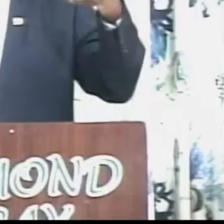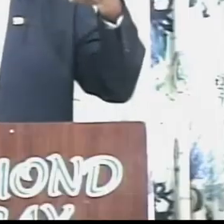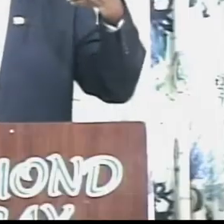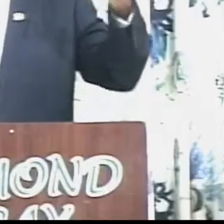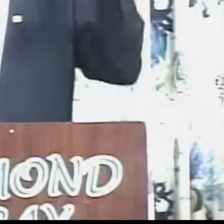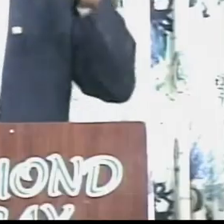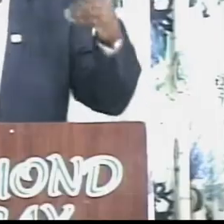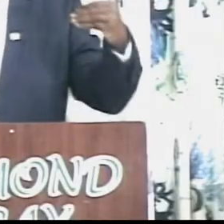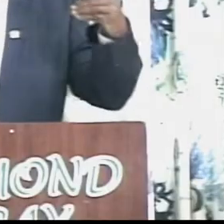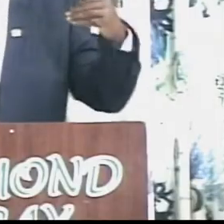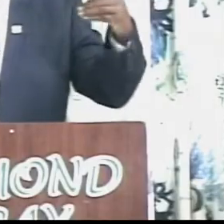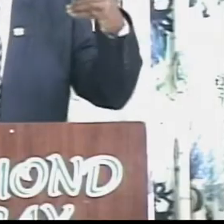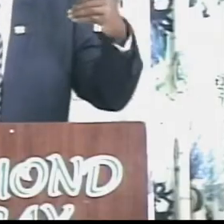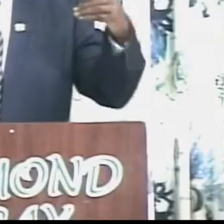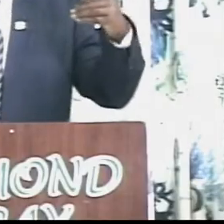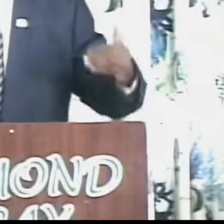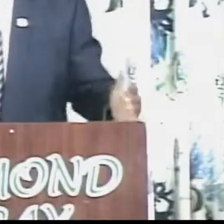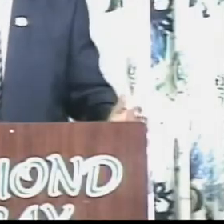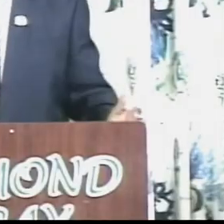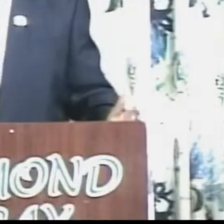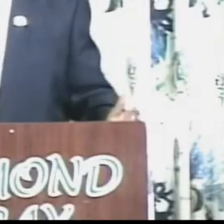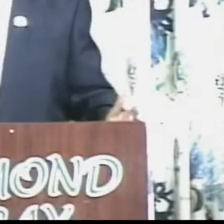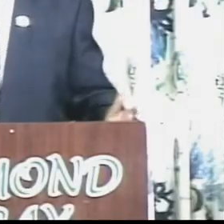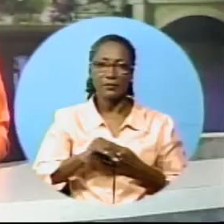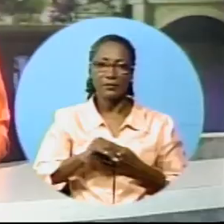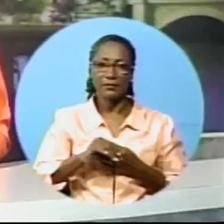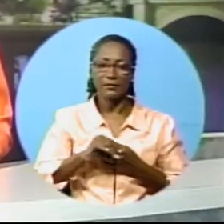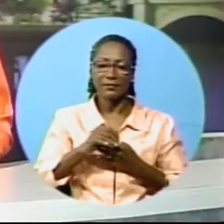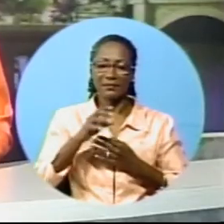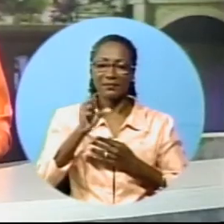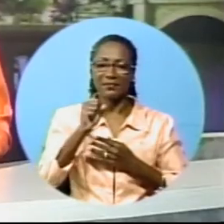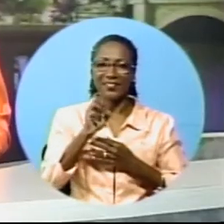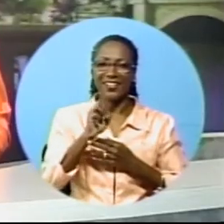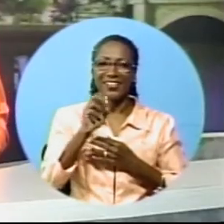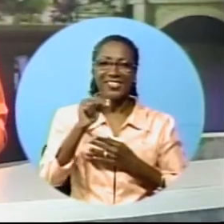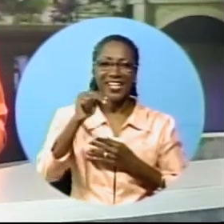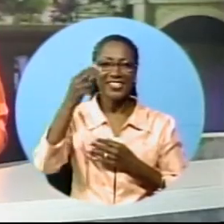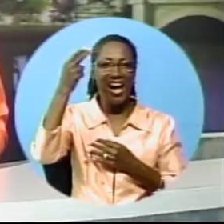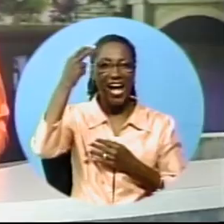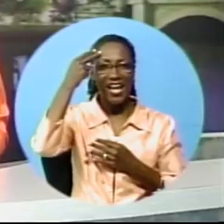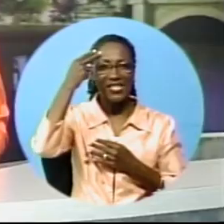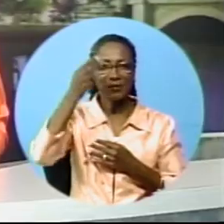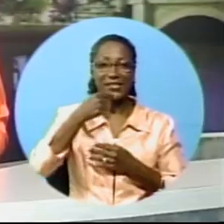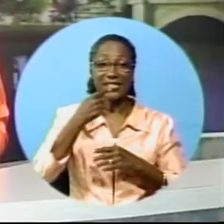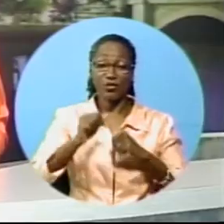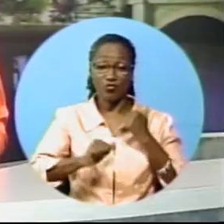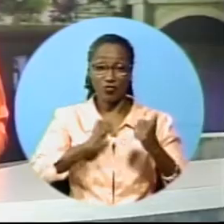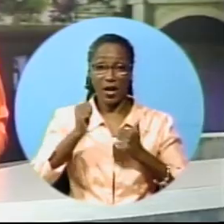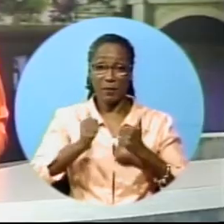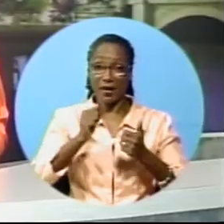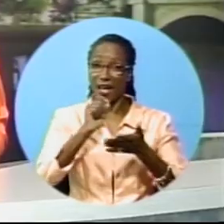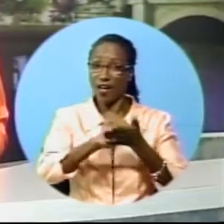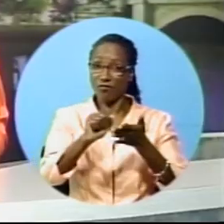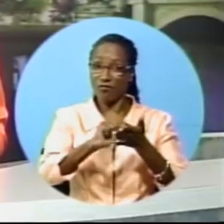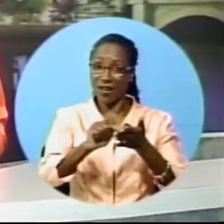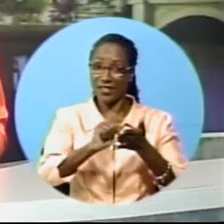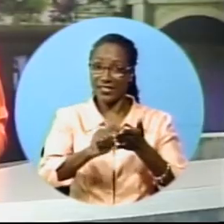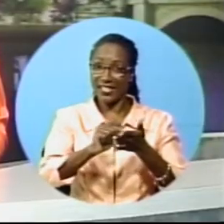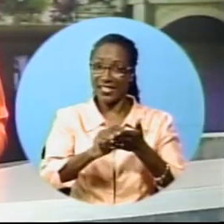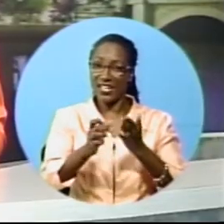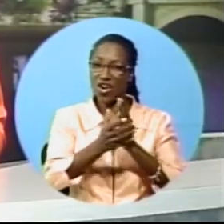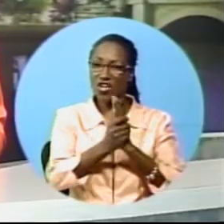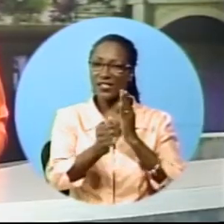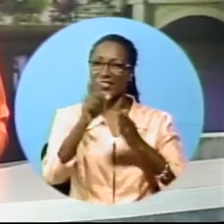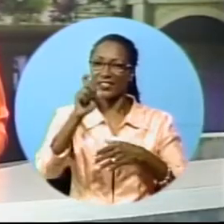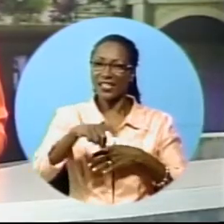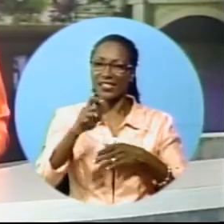10 in the world in your profession. Senator Husband says drama and essay writing are skills necessary in the